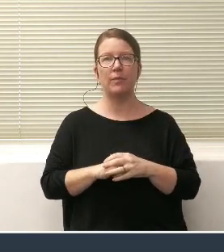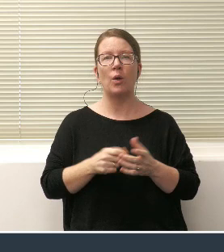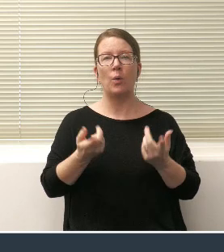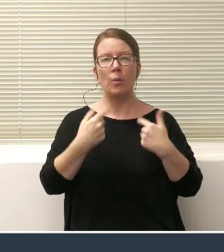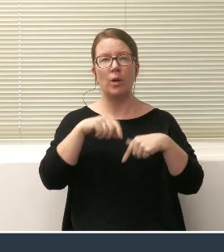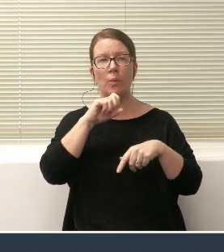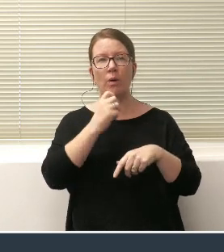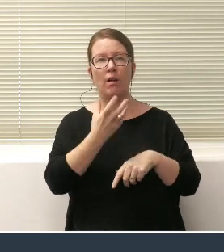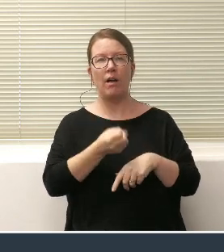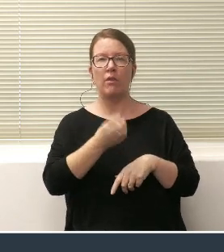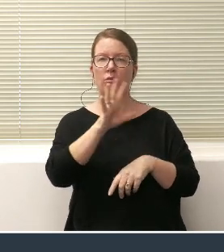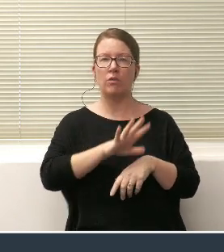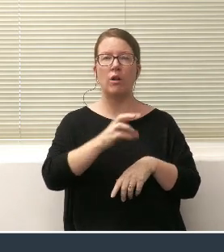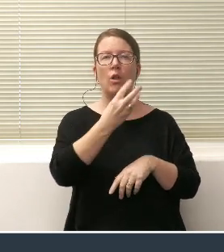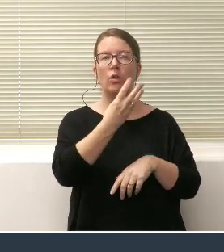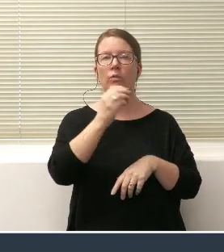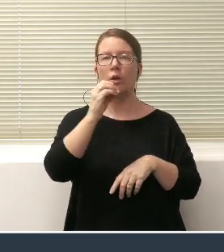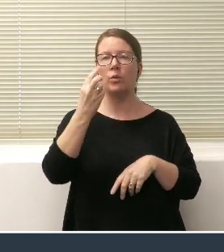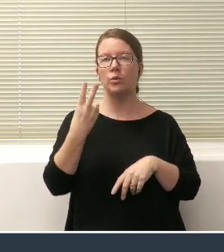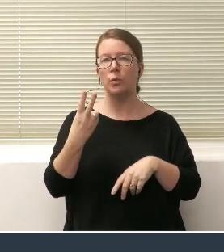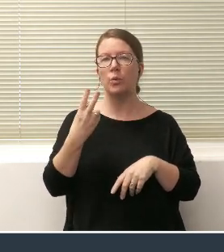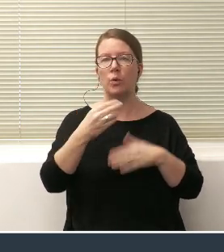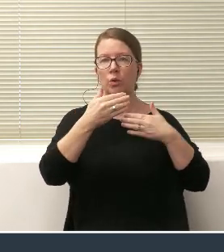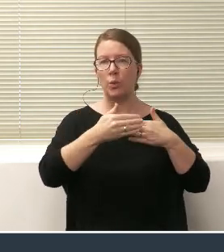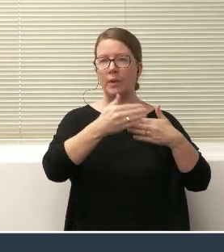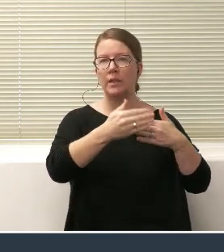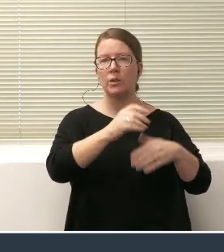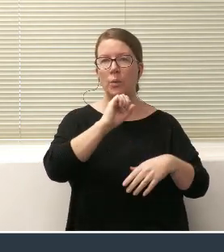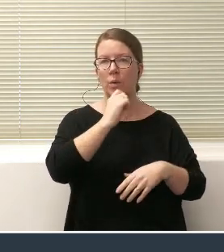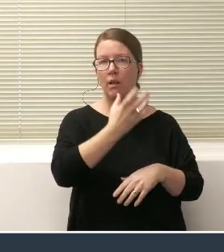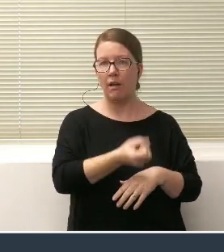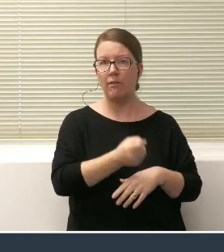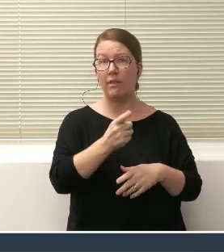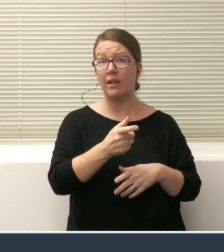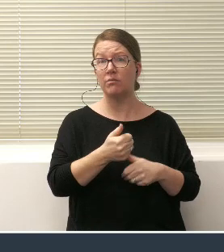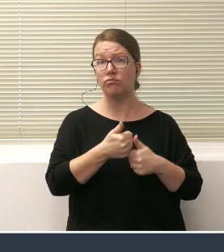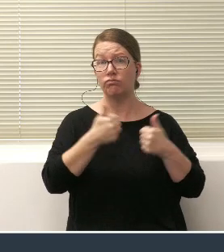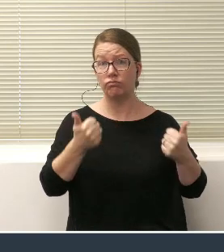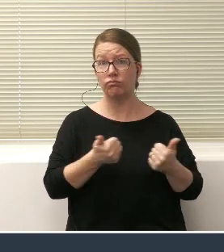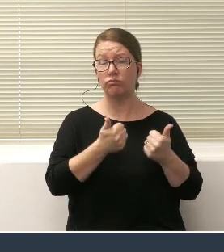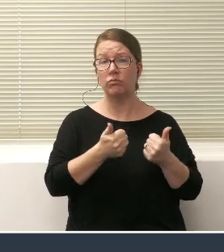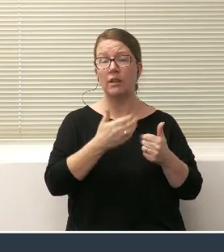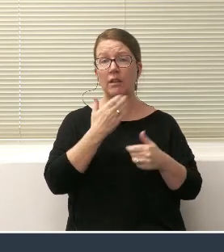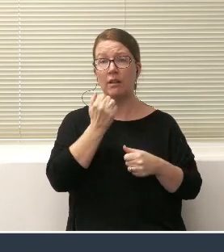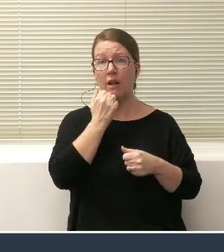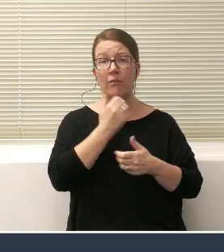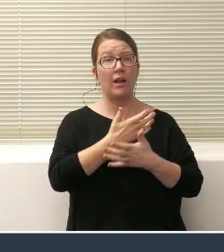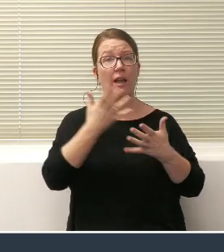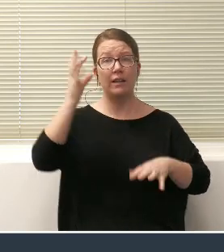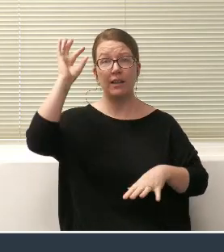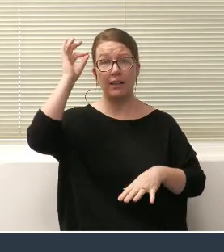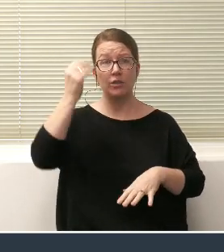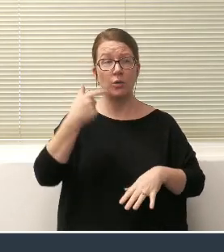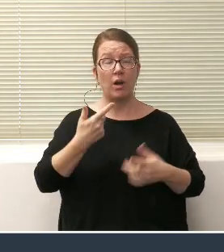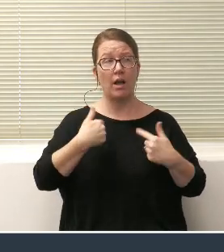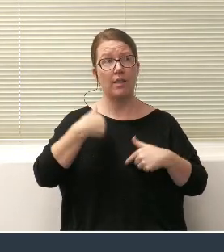with, I think, 302 of these units, and that's a substantial number for any council to have.